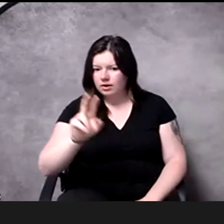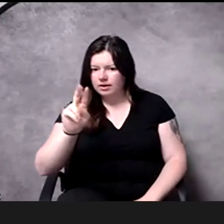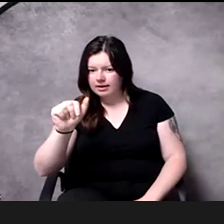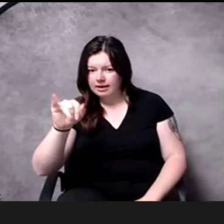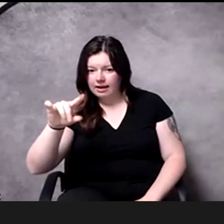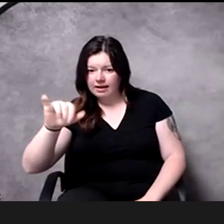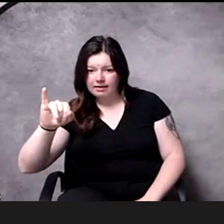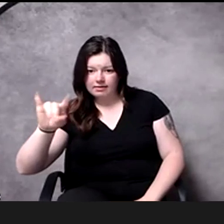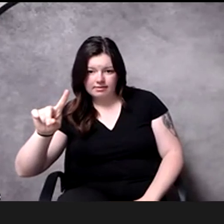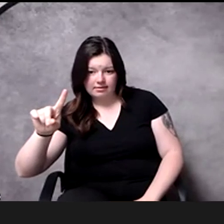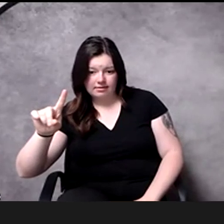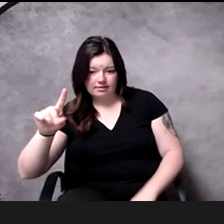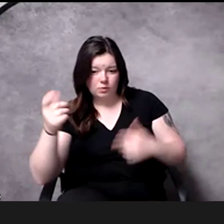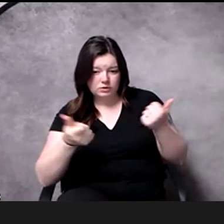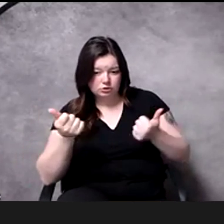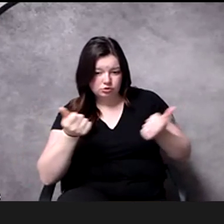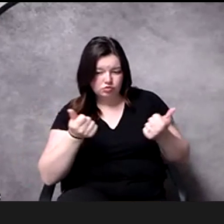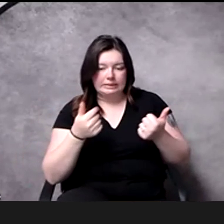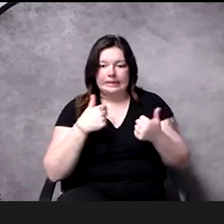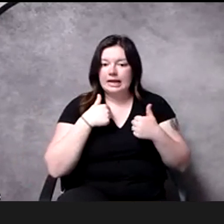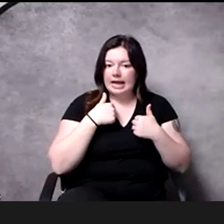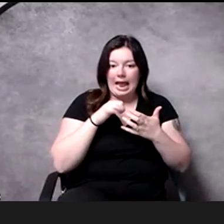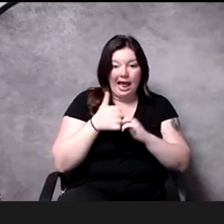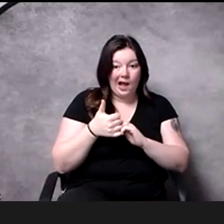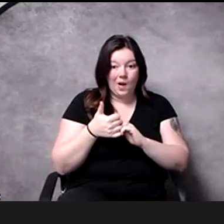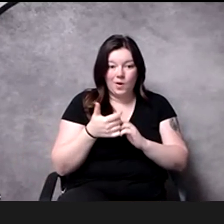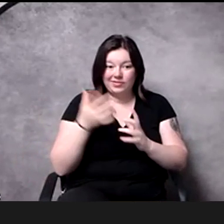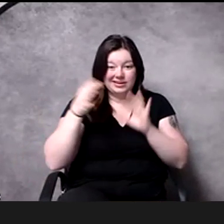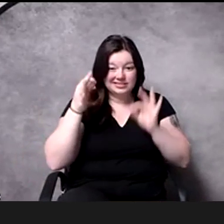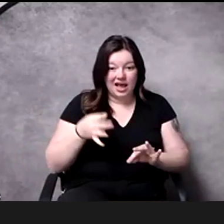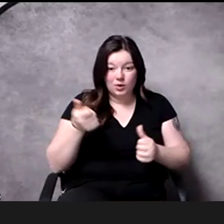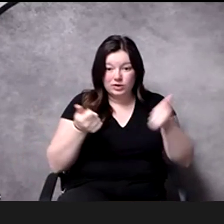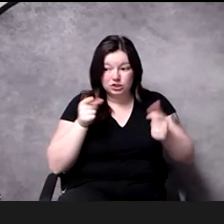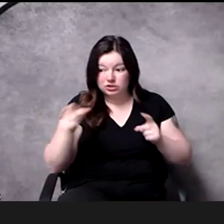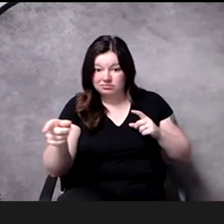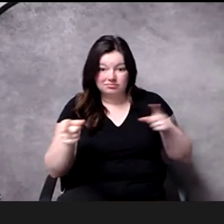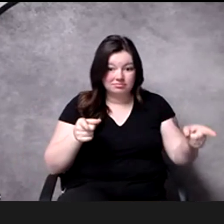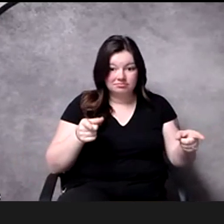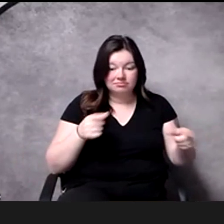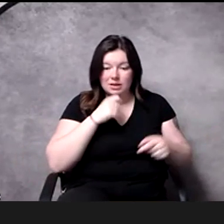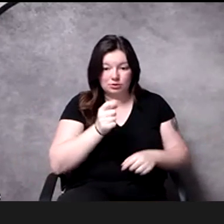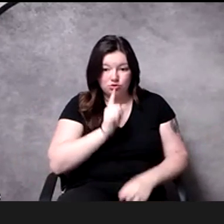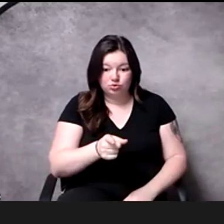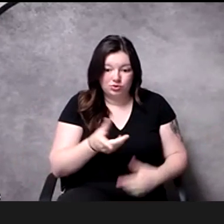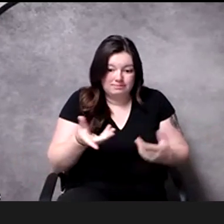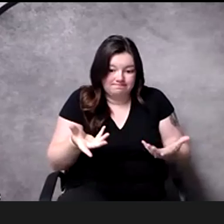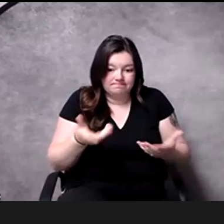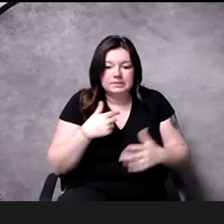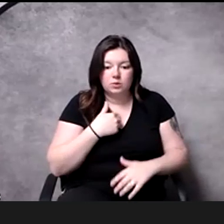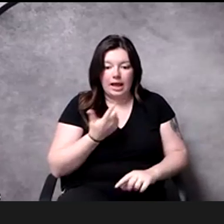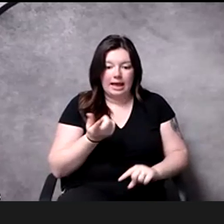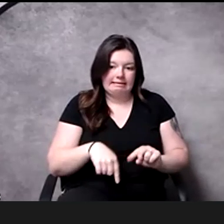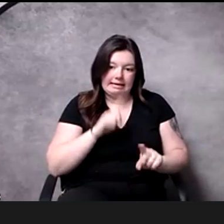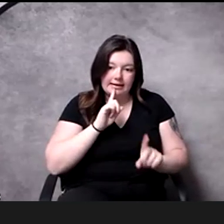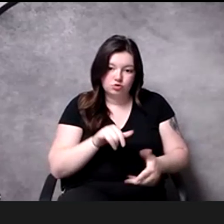I don't know how they make those decisions at the level of NIH between those two institutions. So okay. I couldn't answer